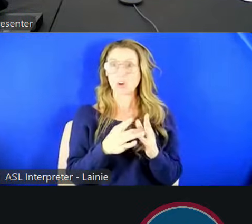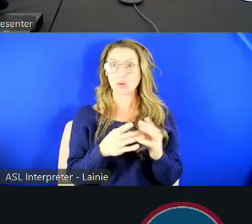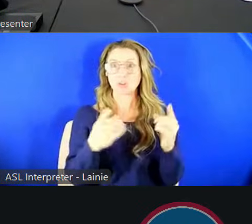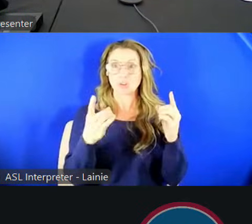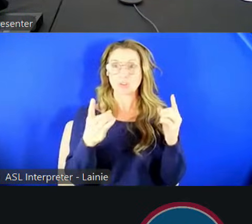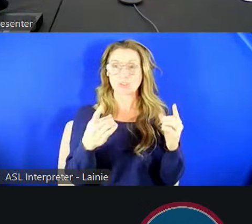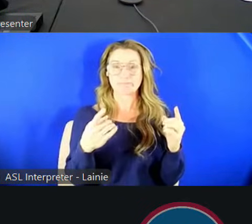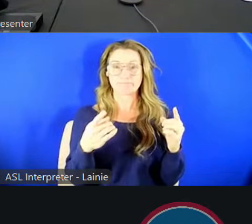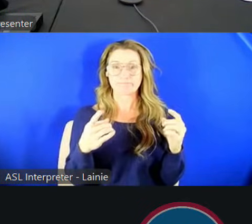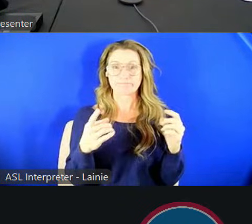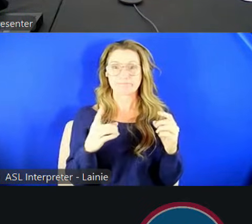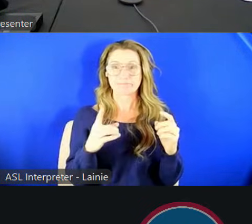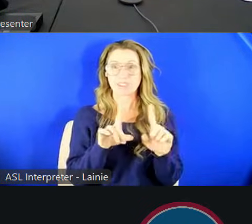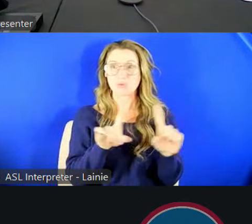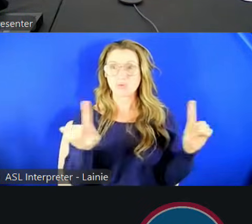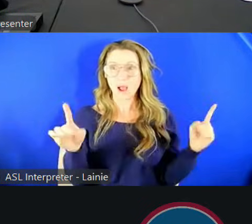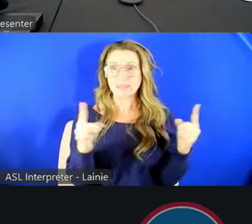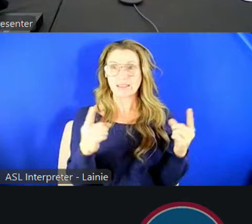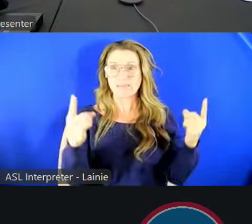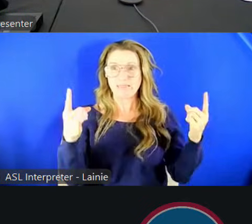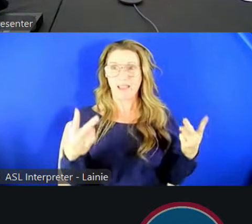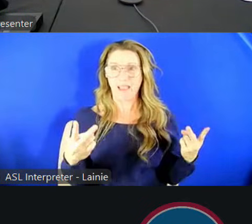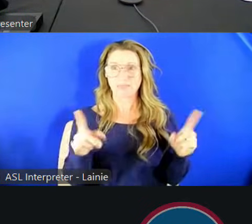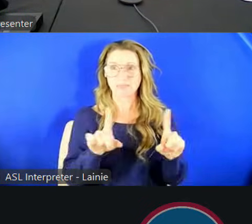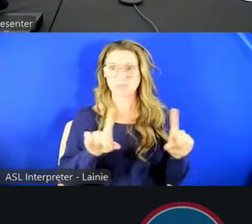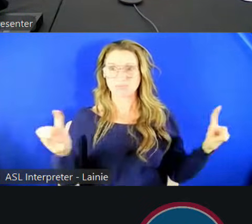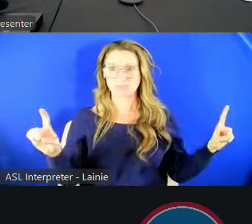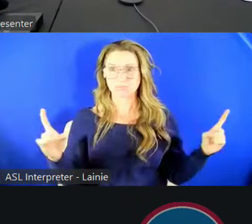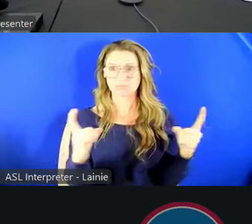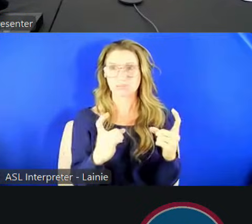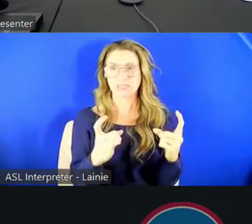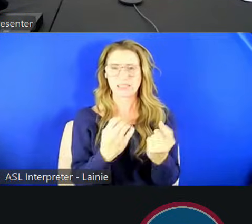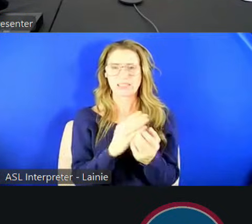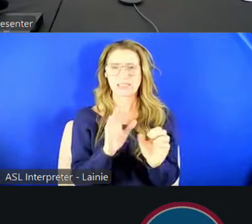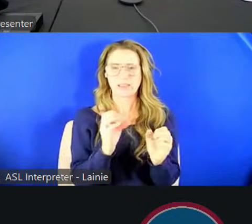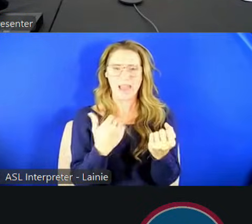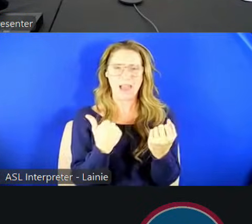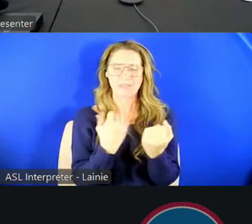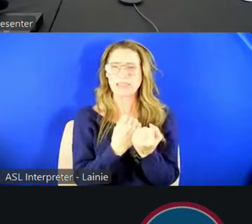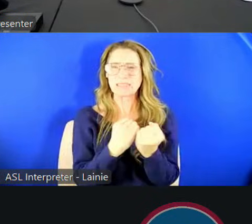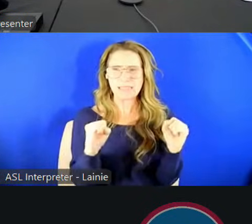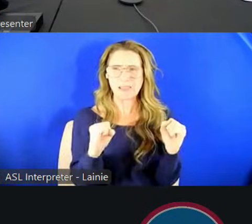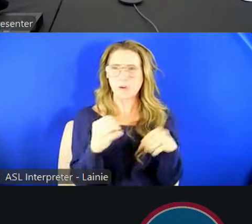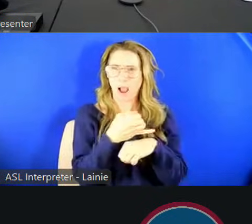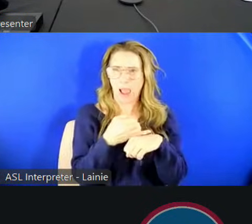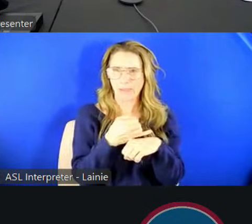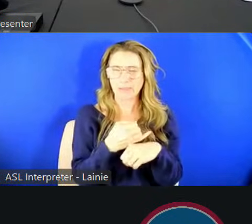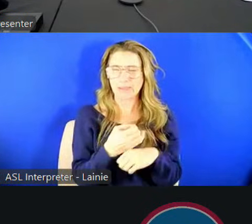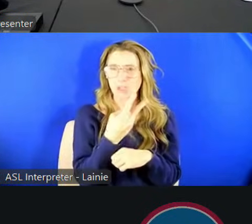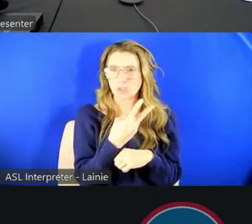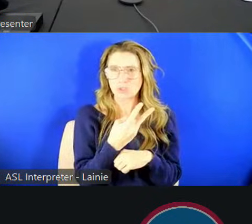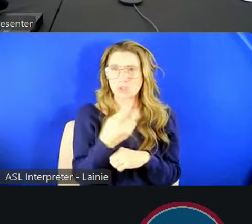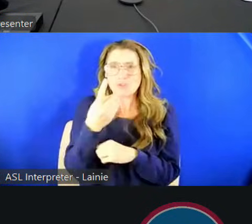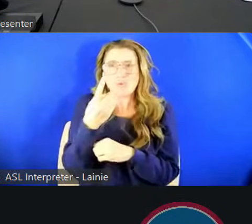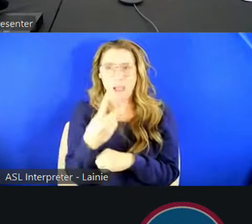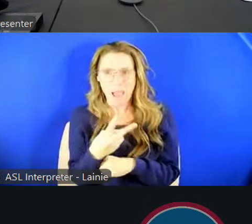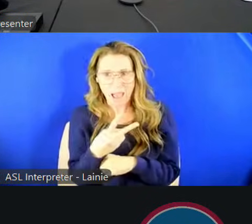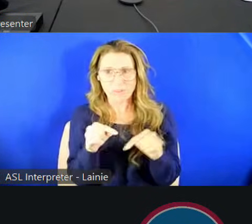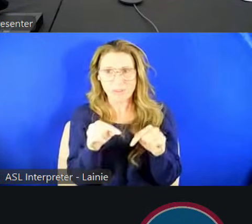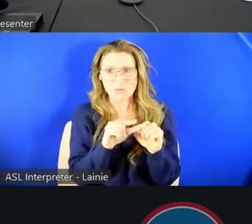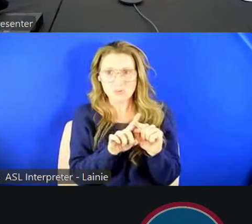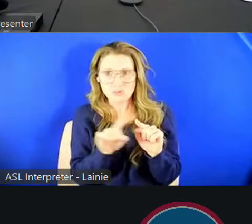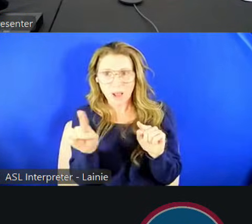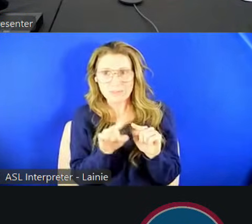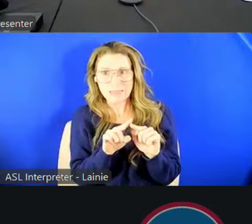safer to have that refuge island in the middle than to have to do, 2 half crossings is safer than 1 full length crossing. So